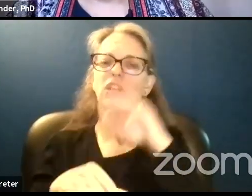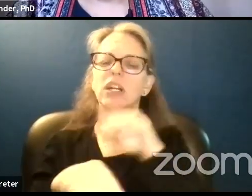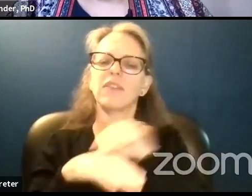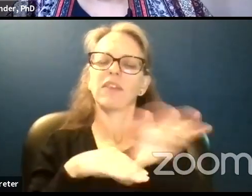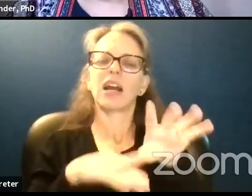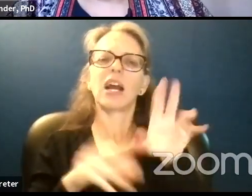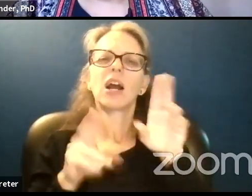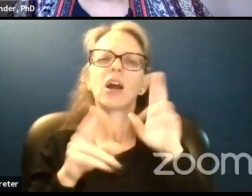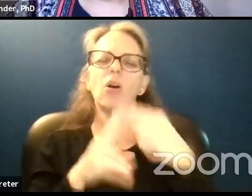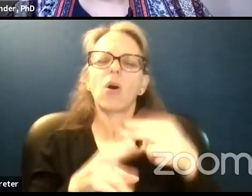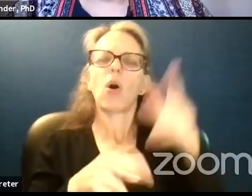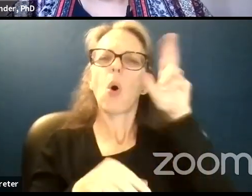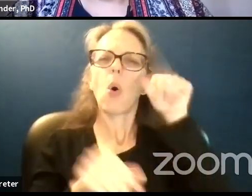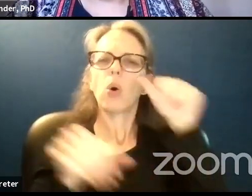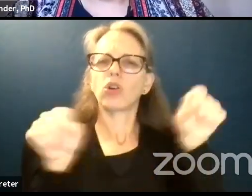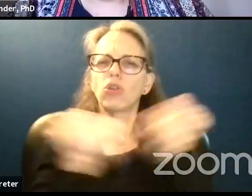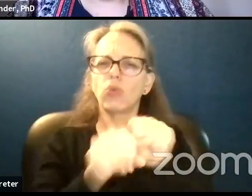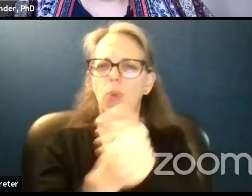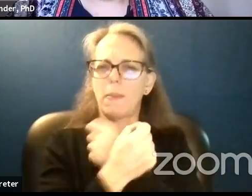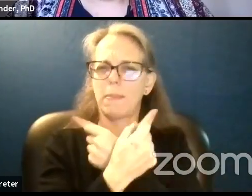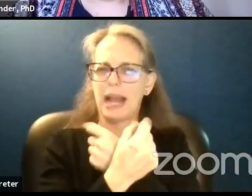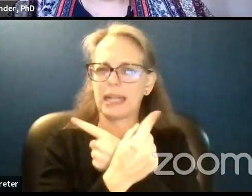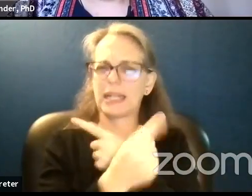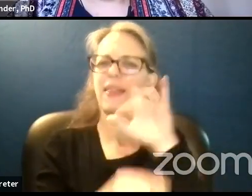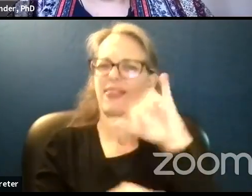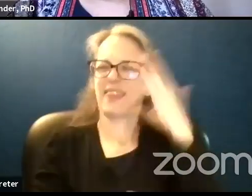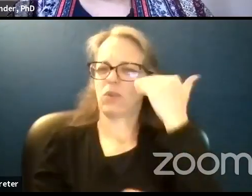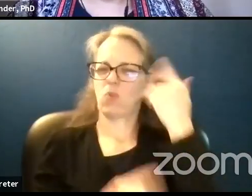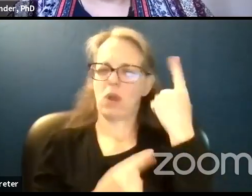that it probably started in bats.